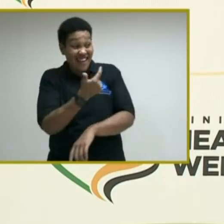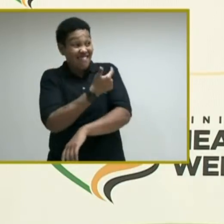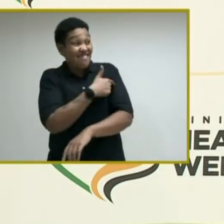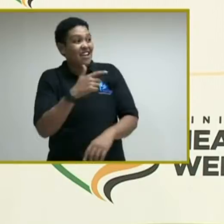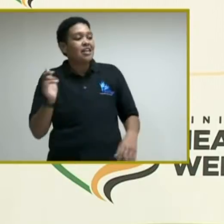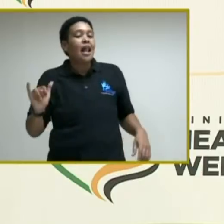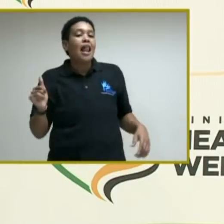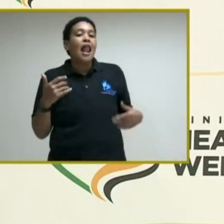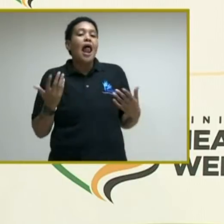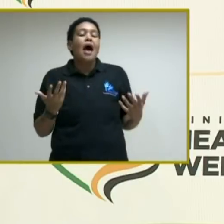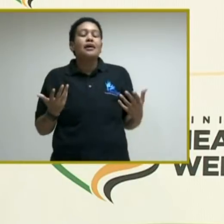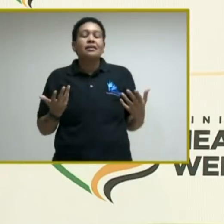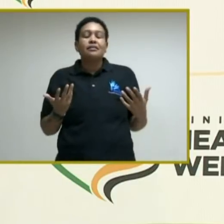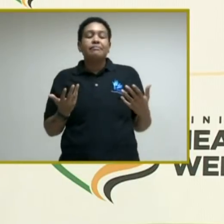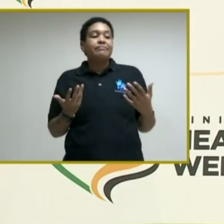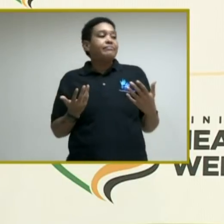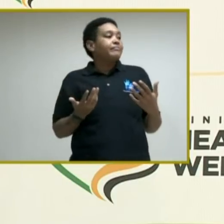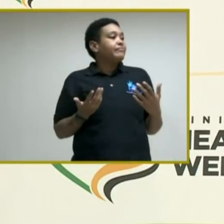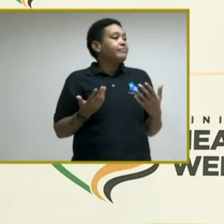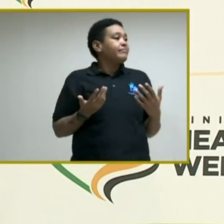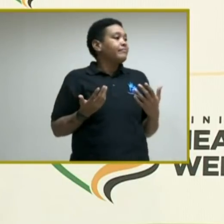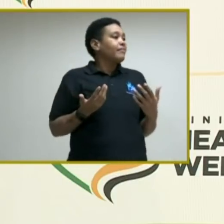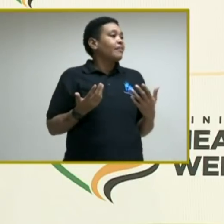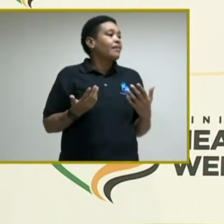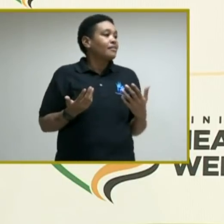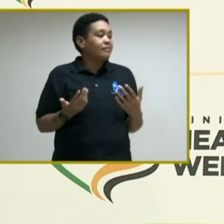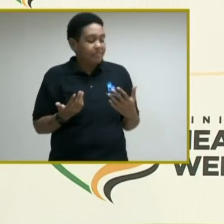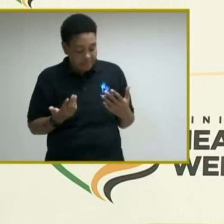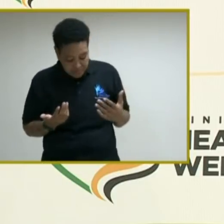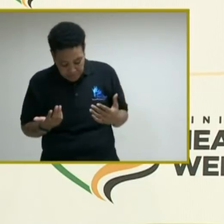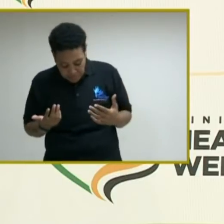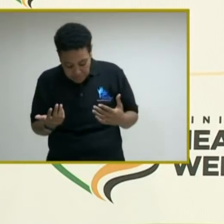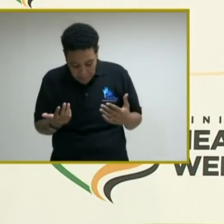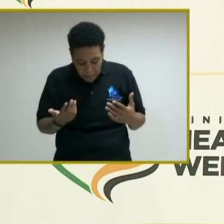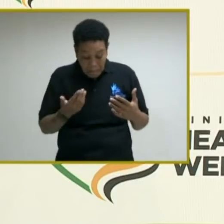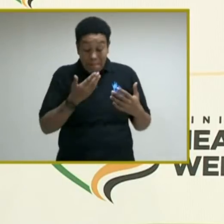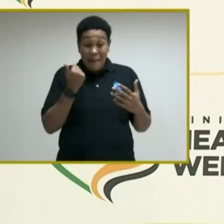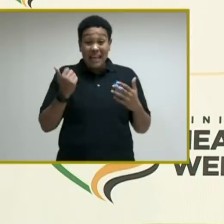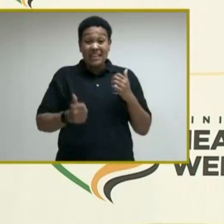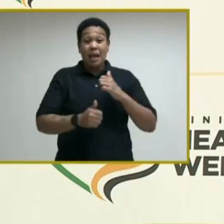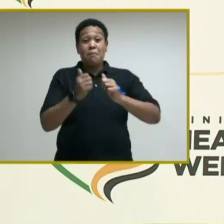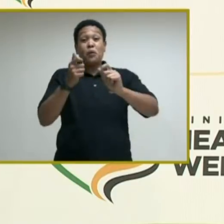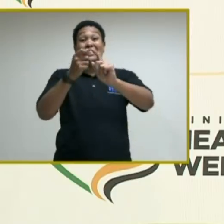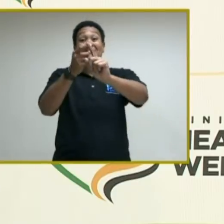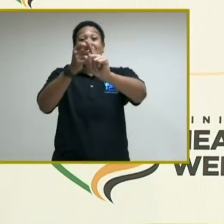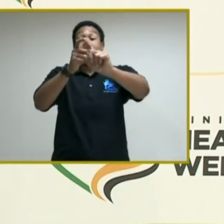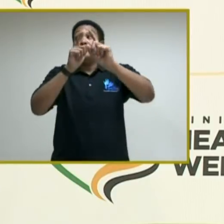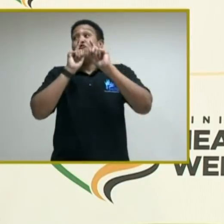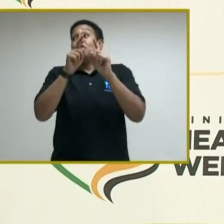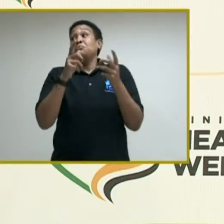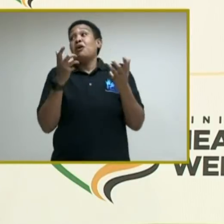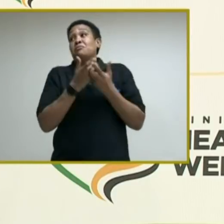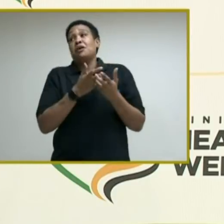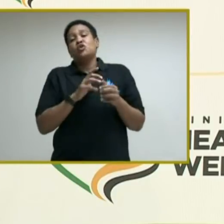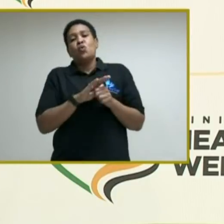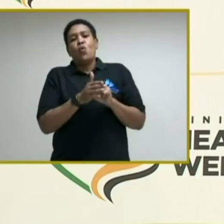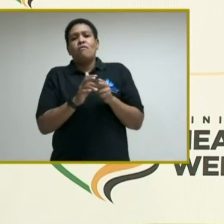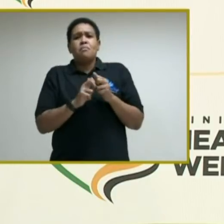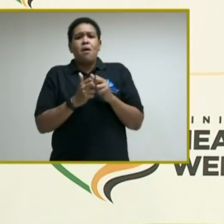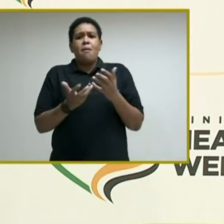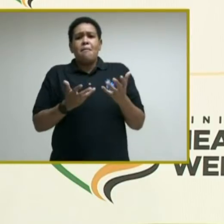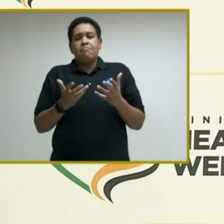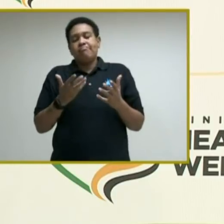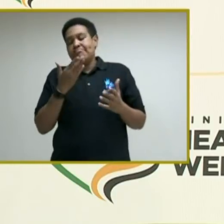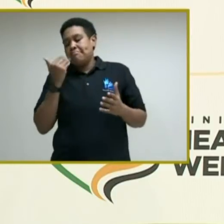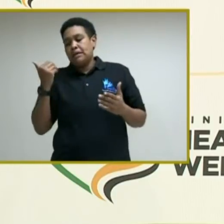as the best and most effective response to the COVID challenge that we